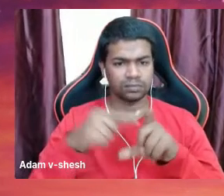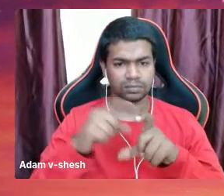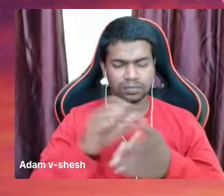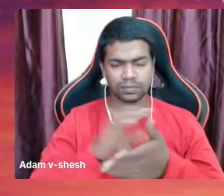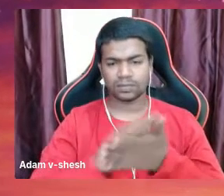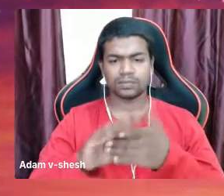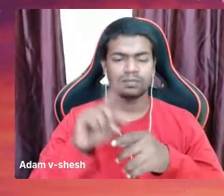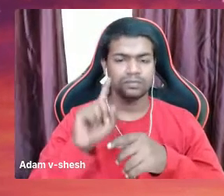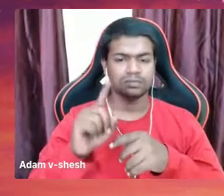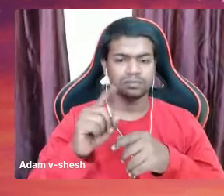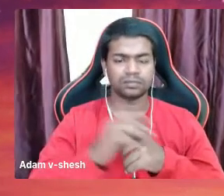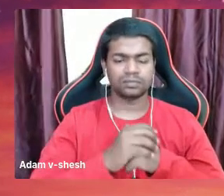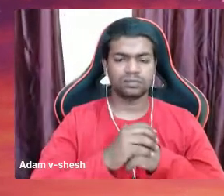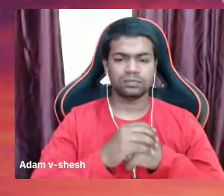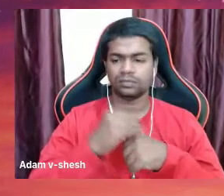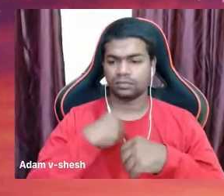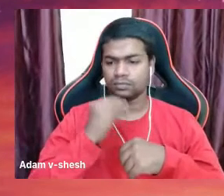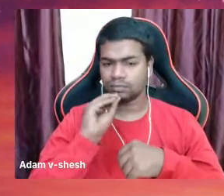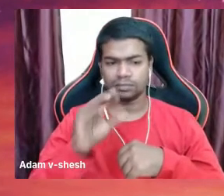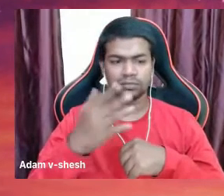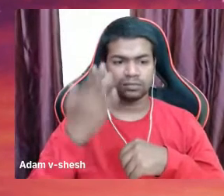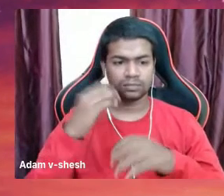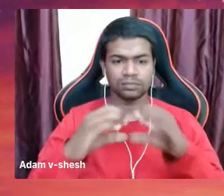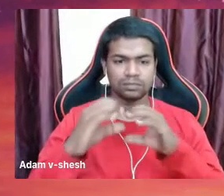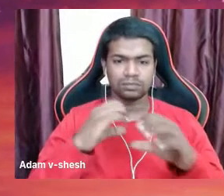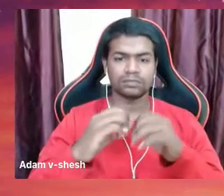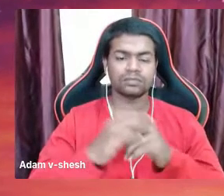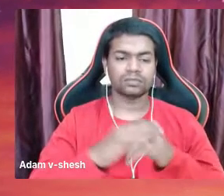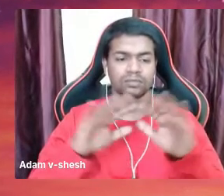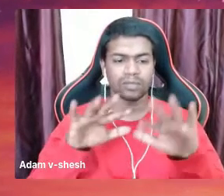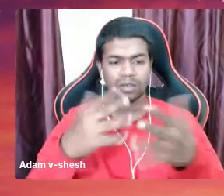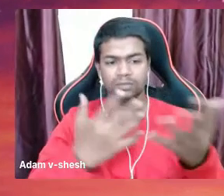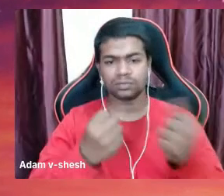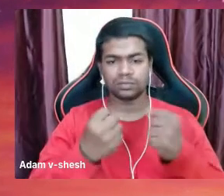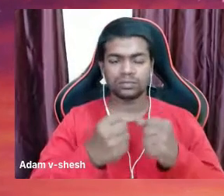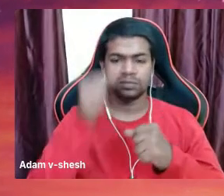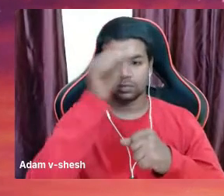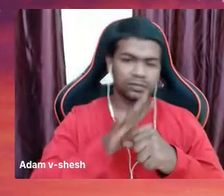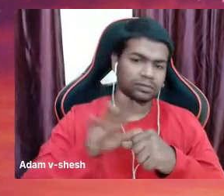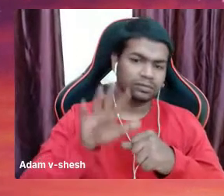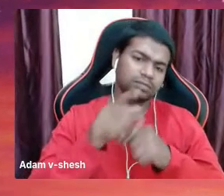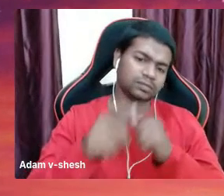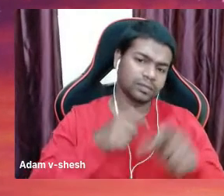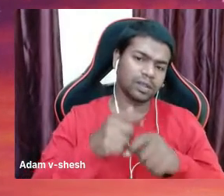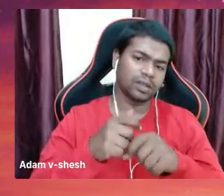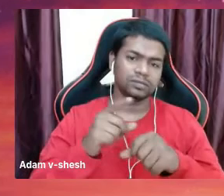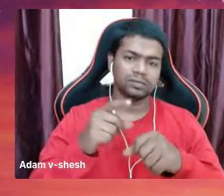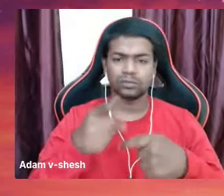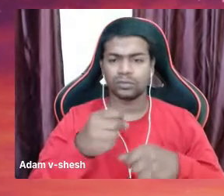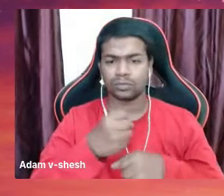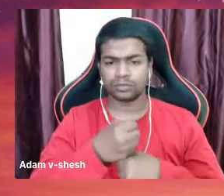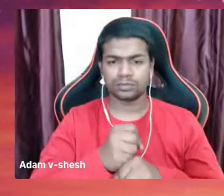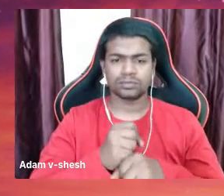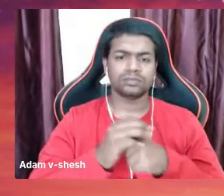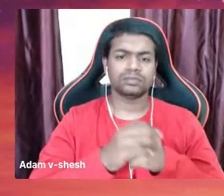One of the earlier things I mentioned at the beginning of our conversation was how do we get Indian companies to build deep moats